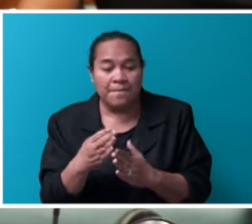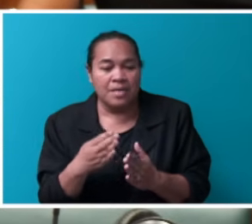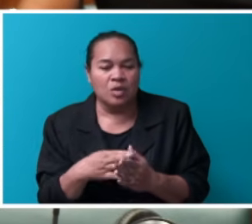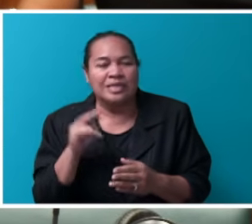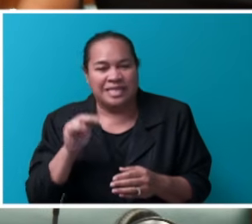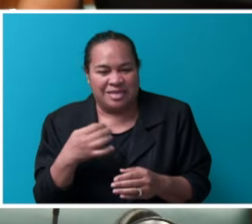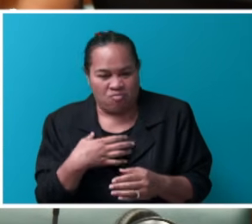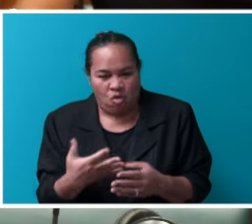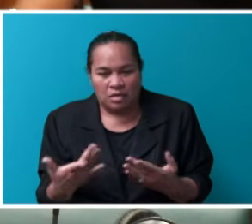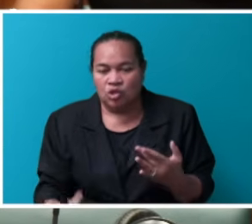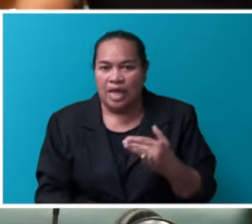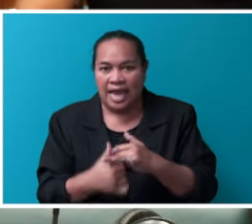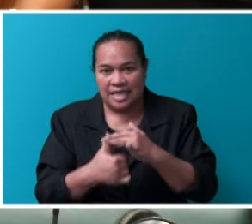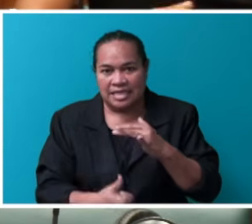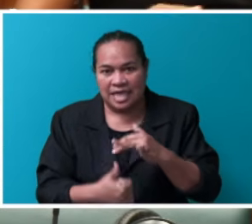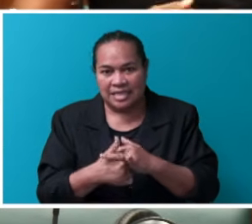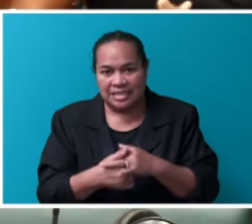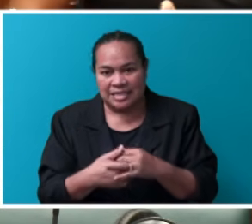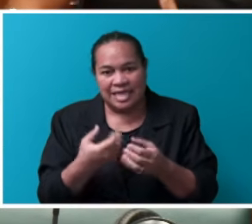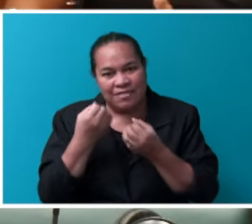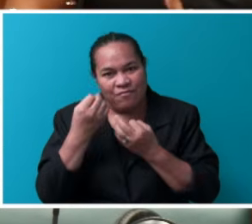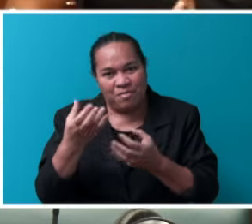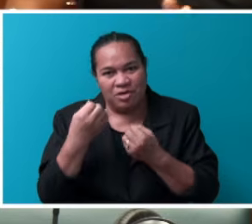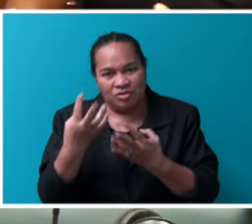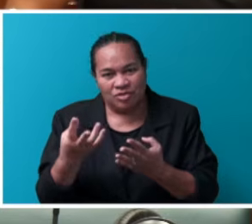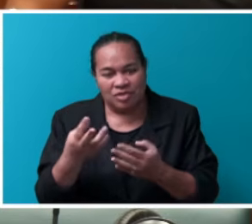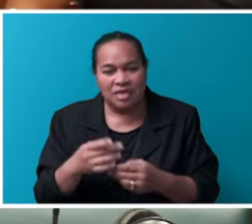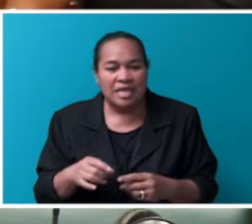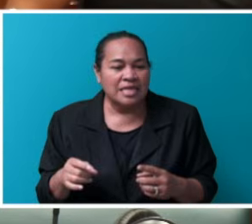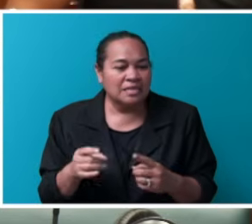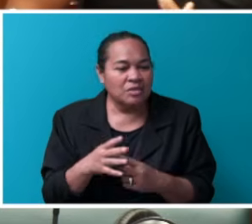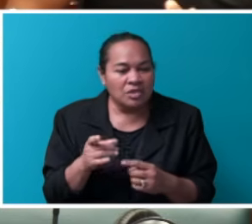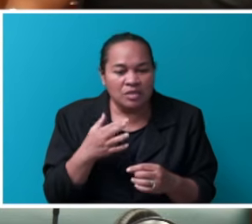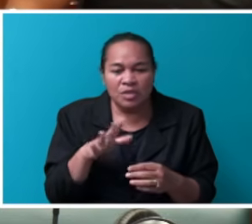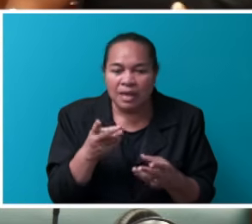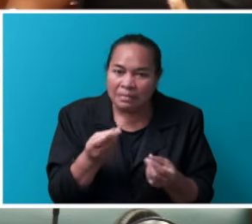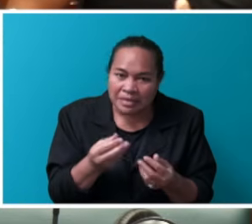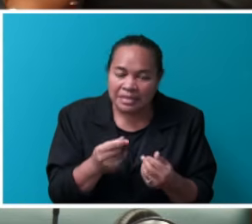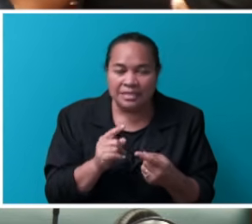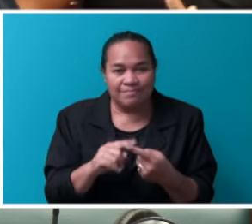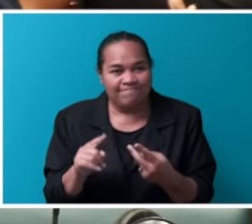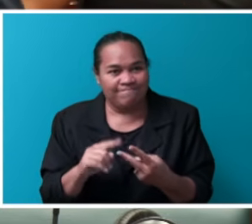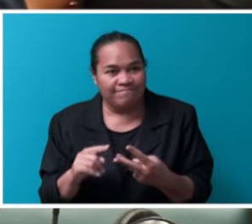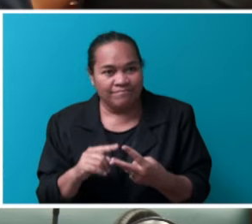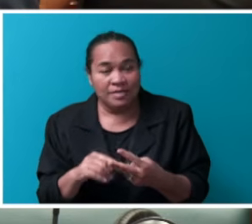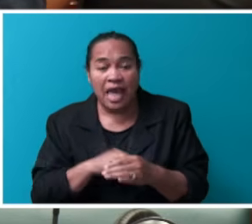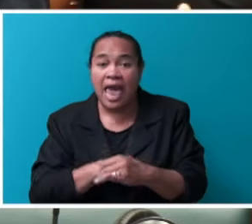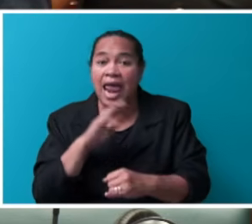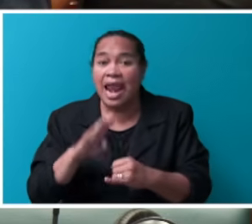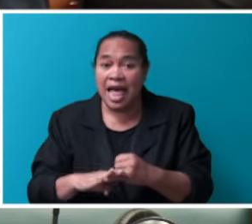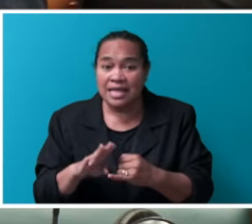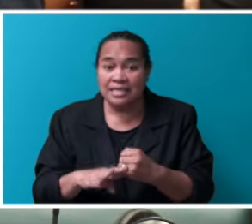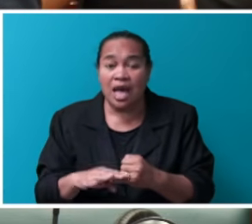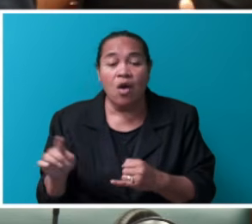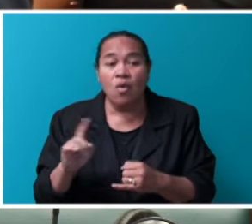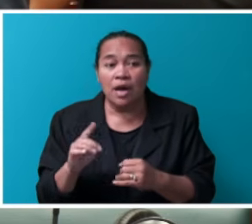of accessing information with respect to unclaimed money held by financial institutions. And the last one, Mr. Speaker, says the